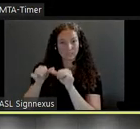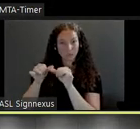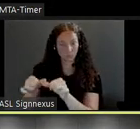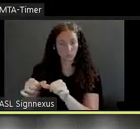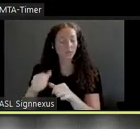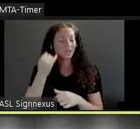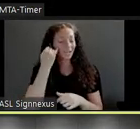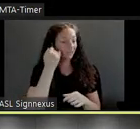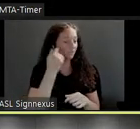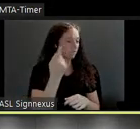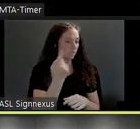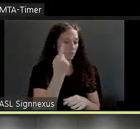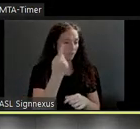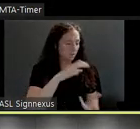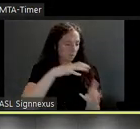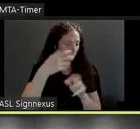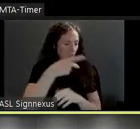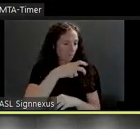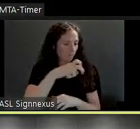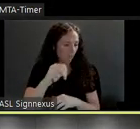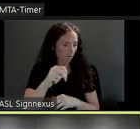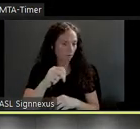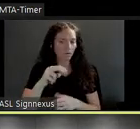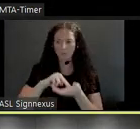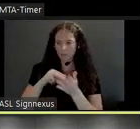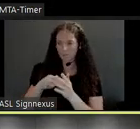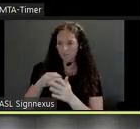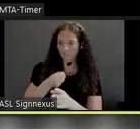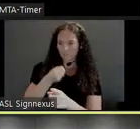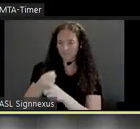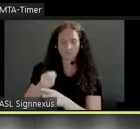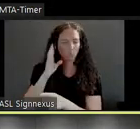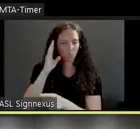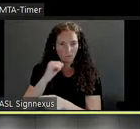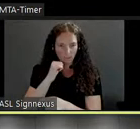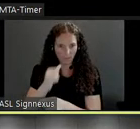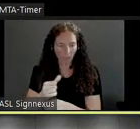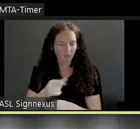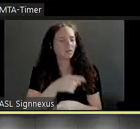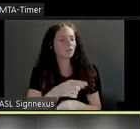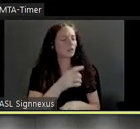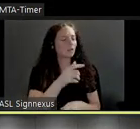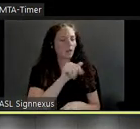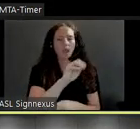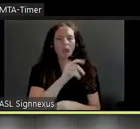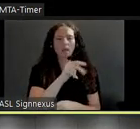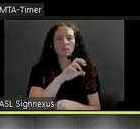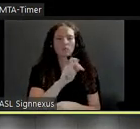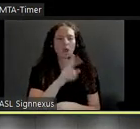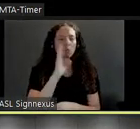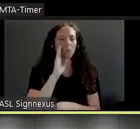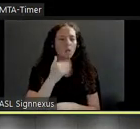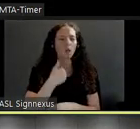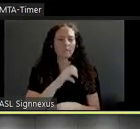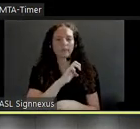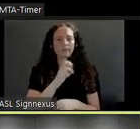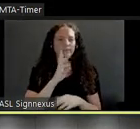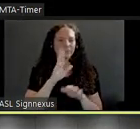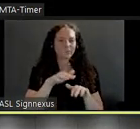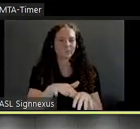Penn, and will minimize the disruptions that will result from Amtrak's East River Tunnel replacement project, which is scheduled to begin in